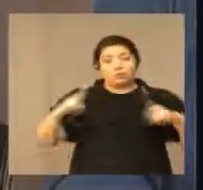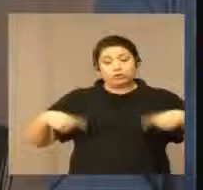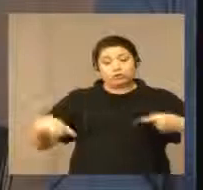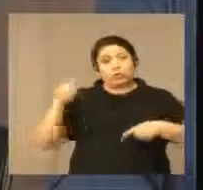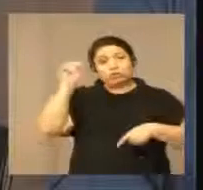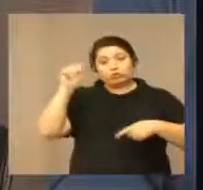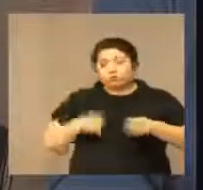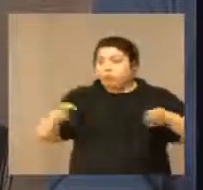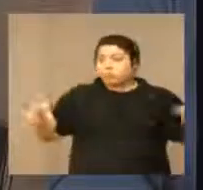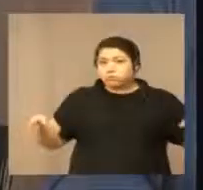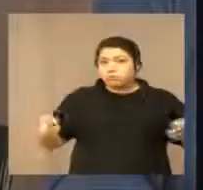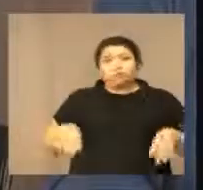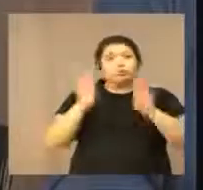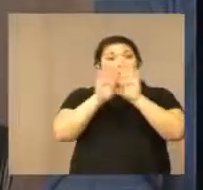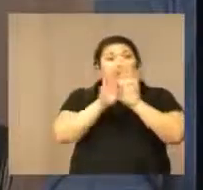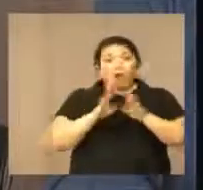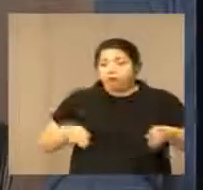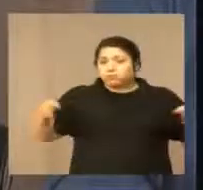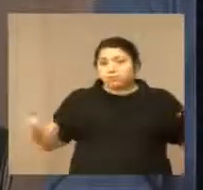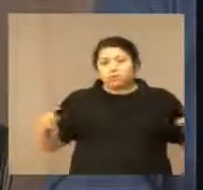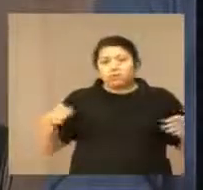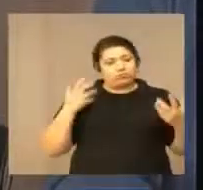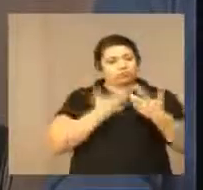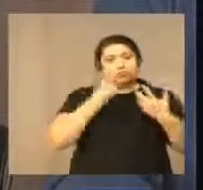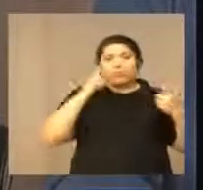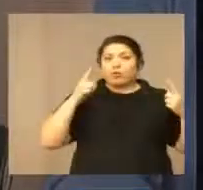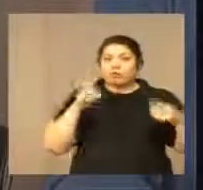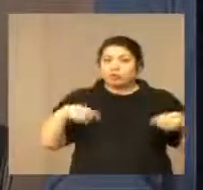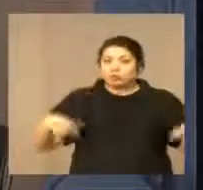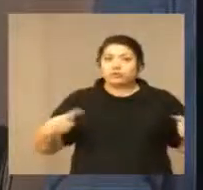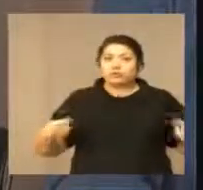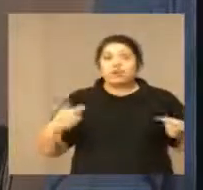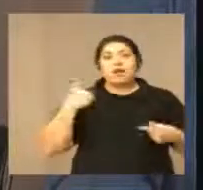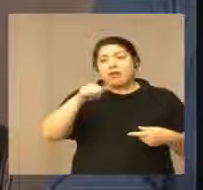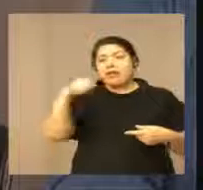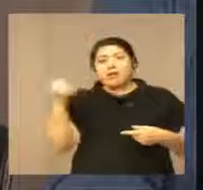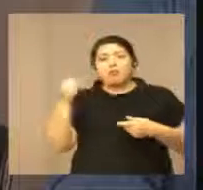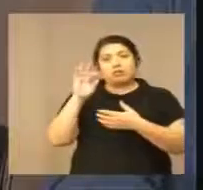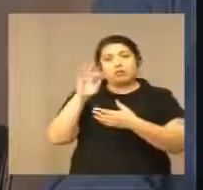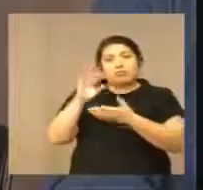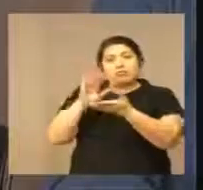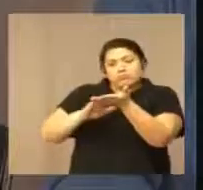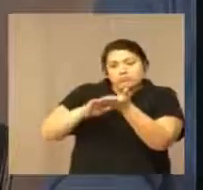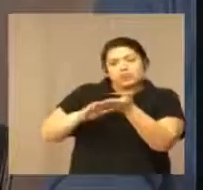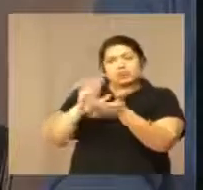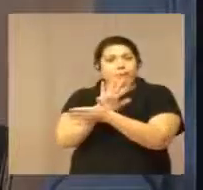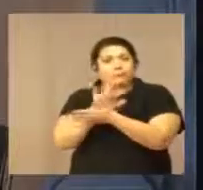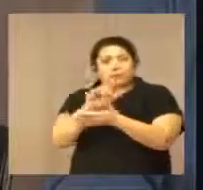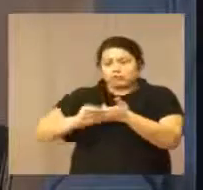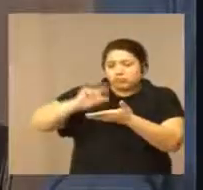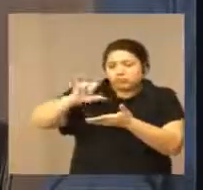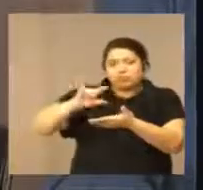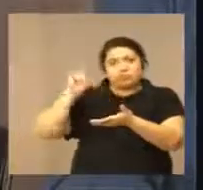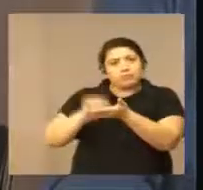washrooms and doorways, alternate formats of printed material such as the Braille that I'm using here today for